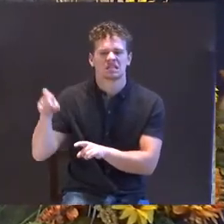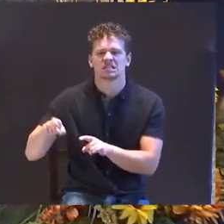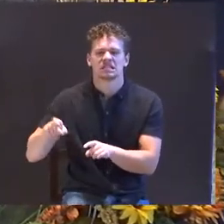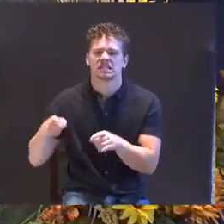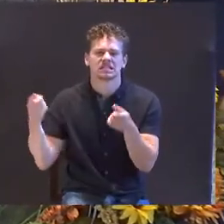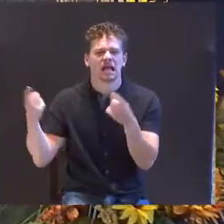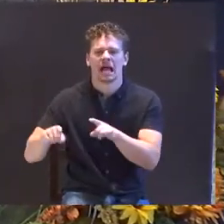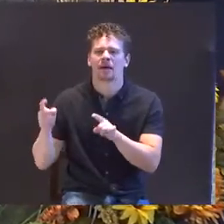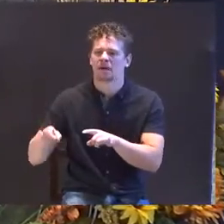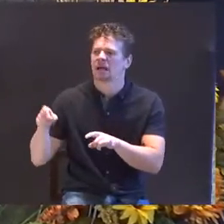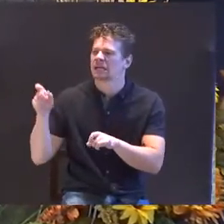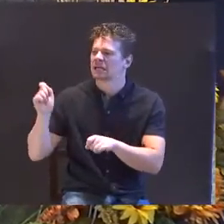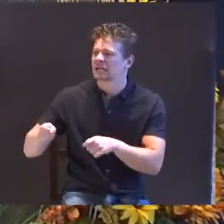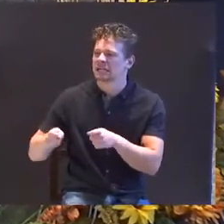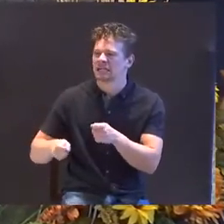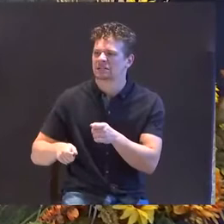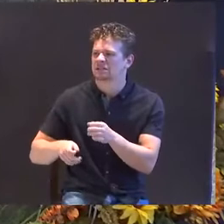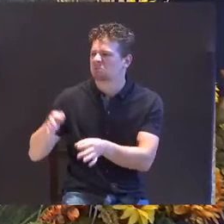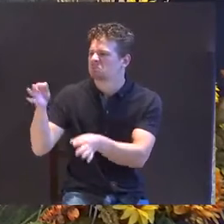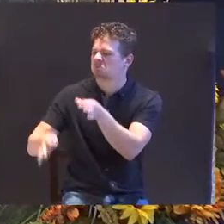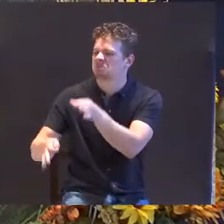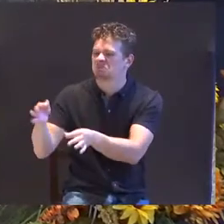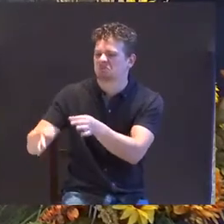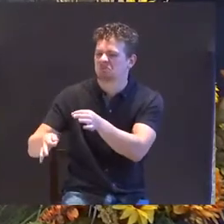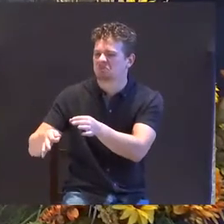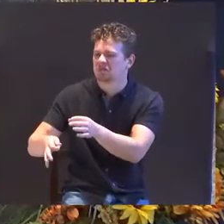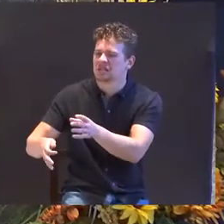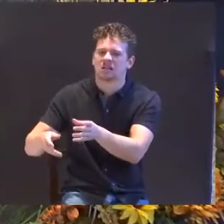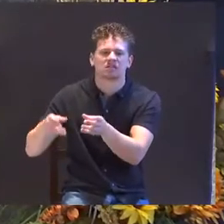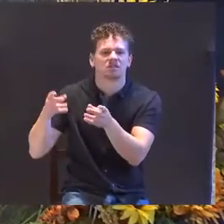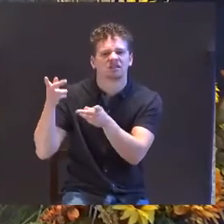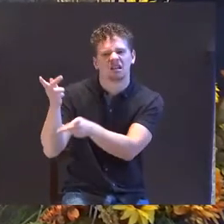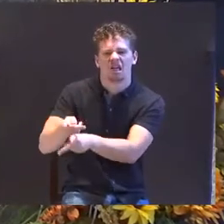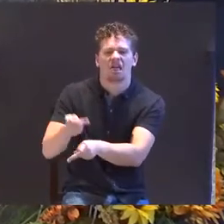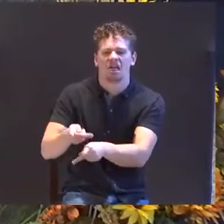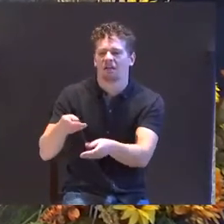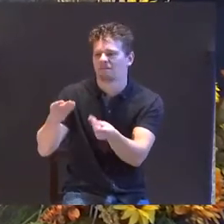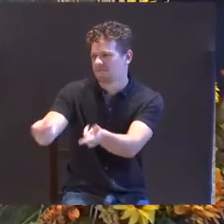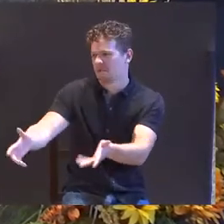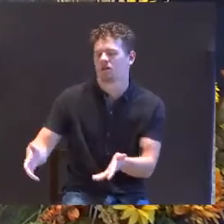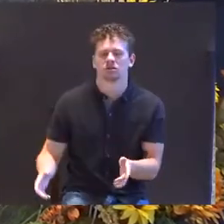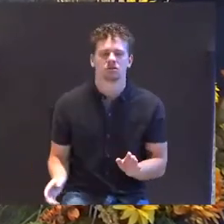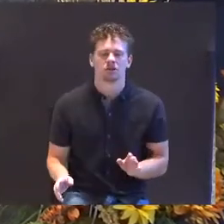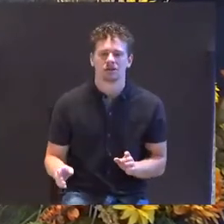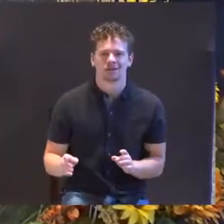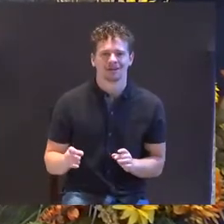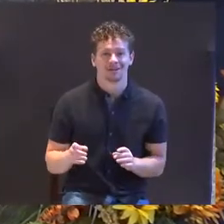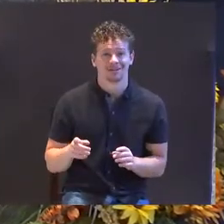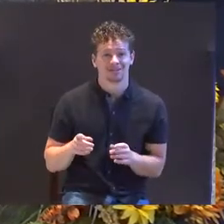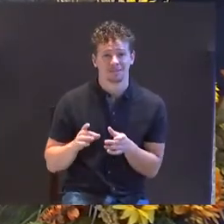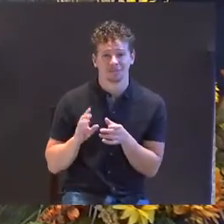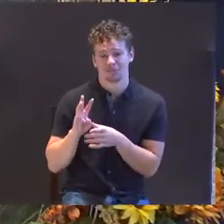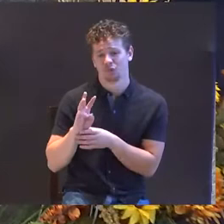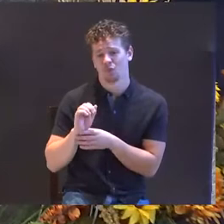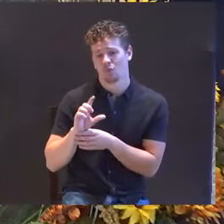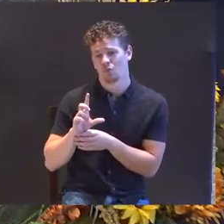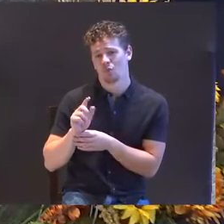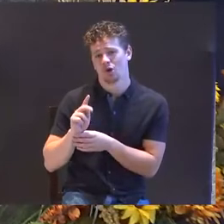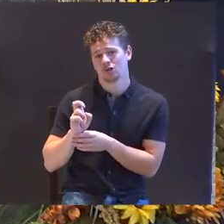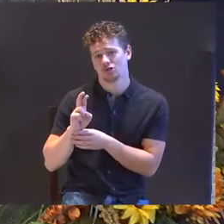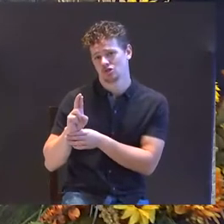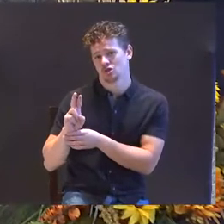some judgments going quickly, just like that. And guess what? He says, Walter Wink